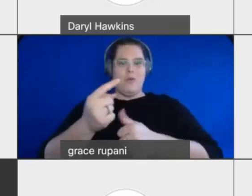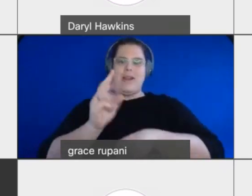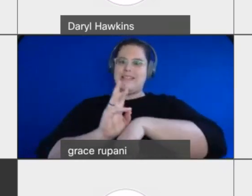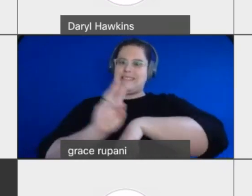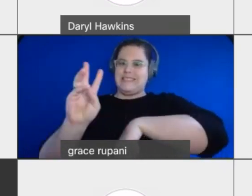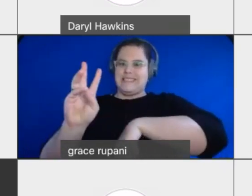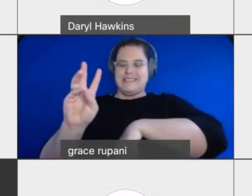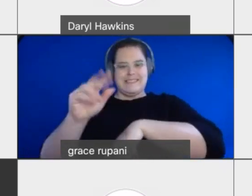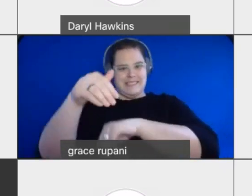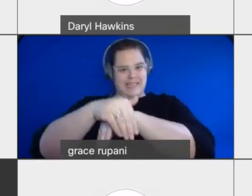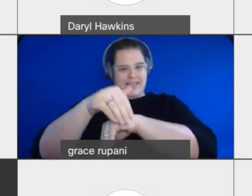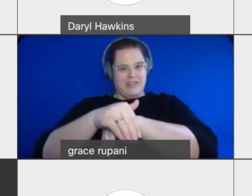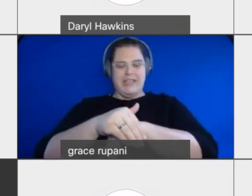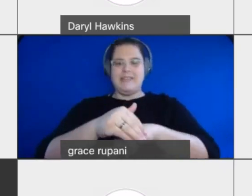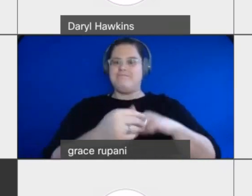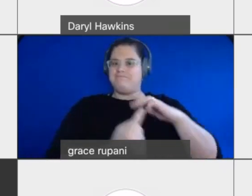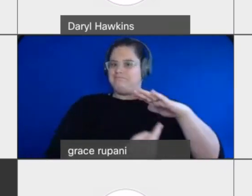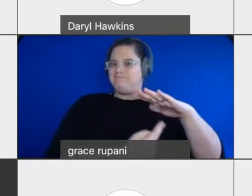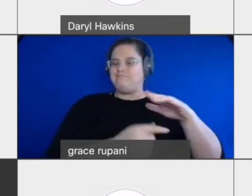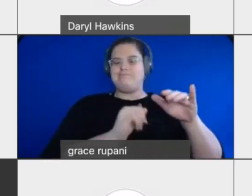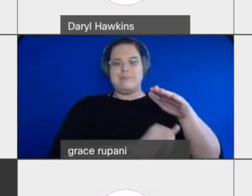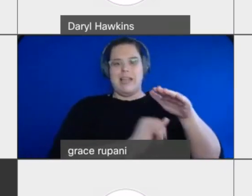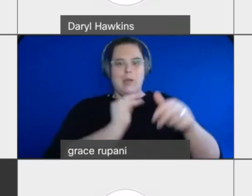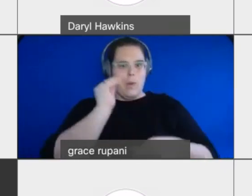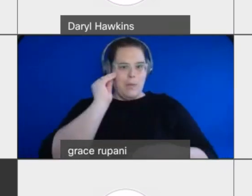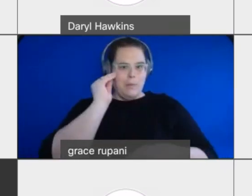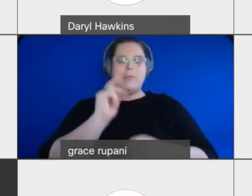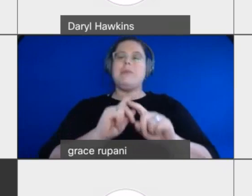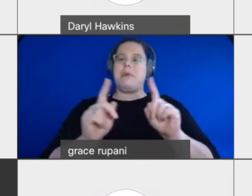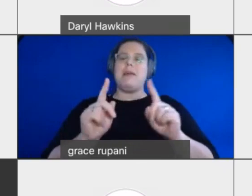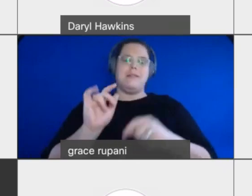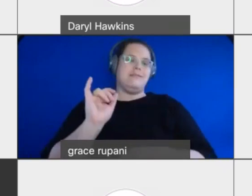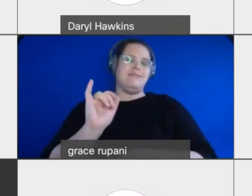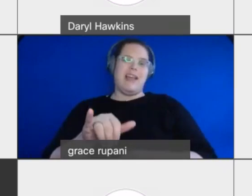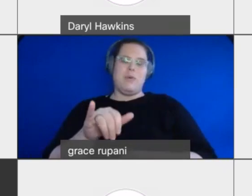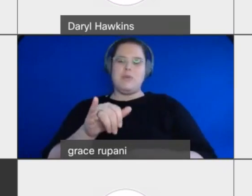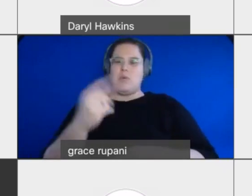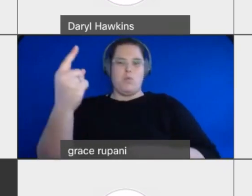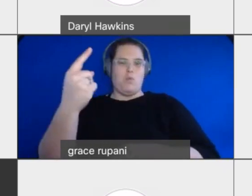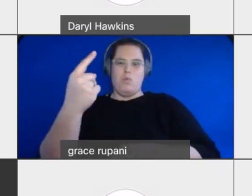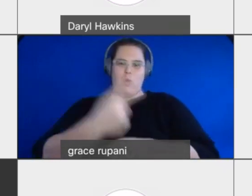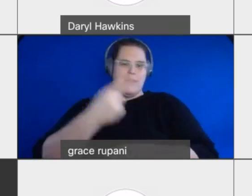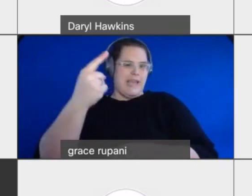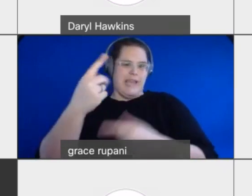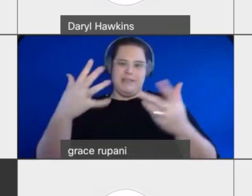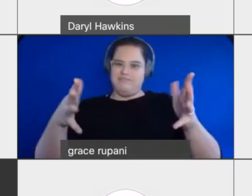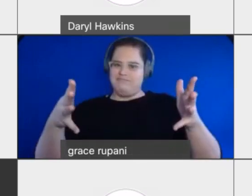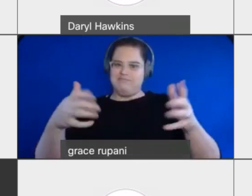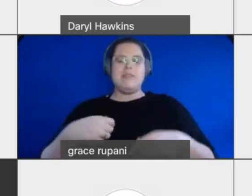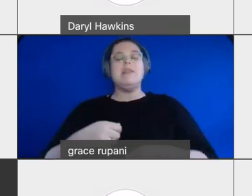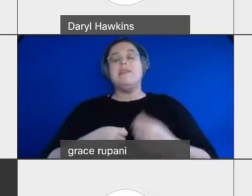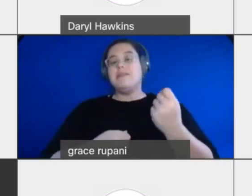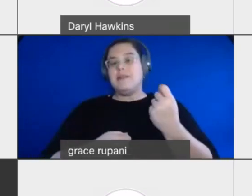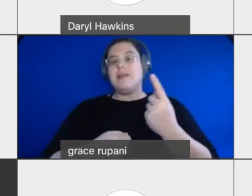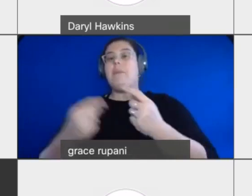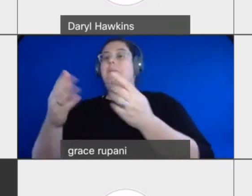Thursday morning. There was a public emergency issued that lasts for 2 weeks, but